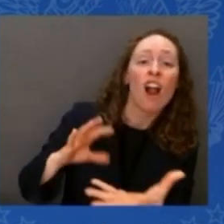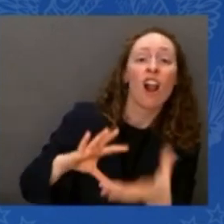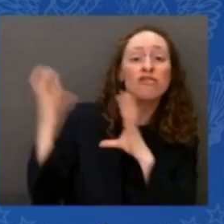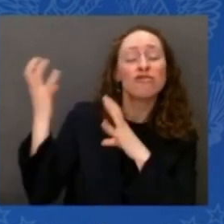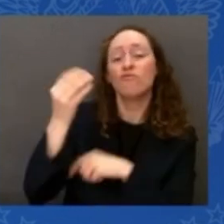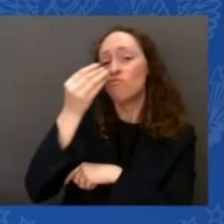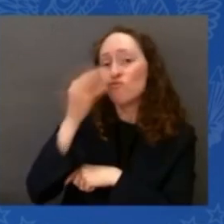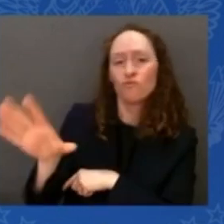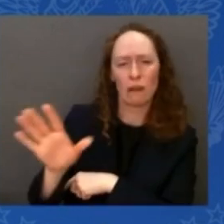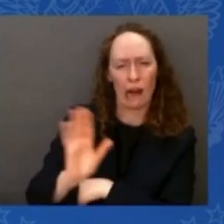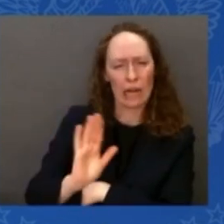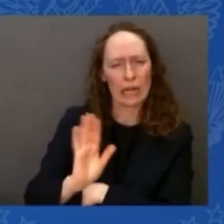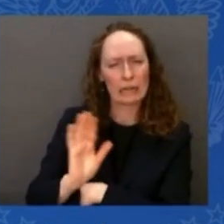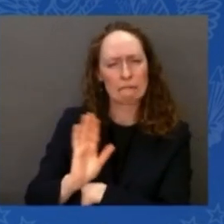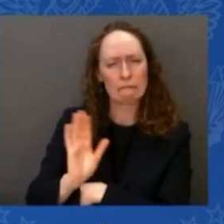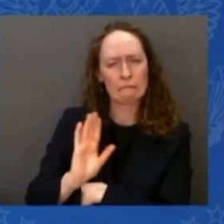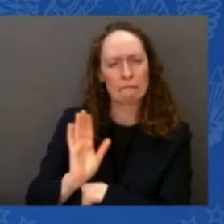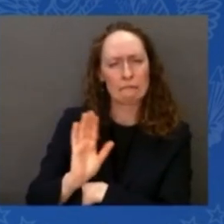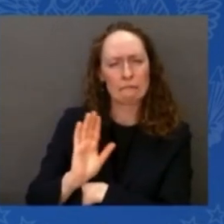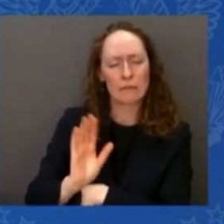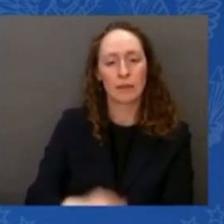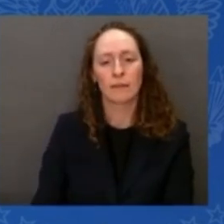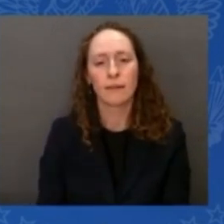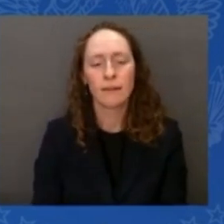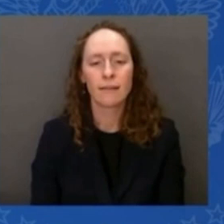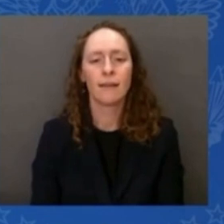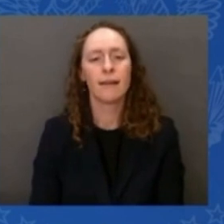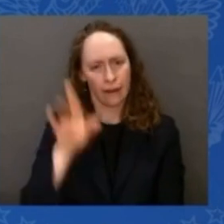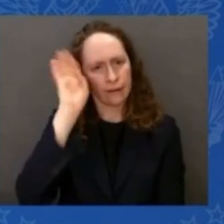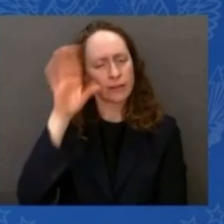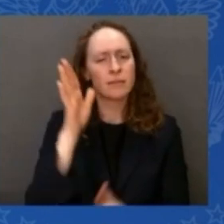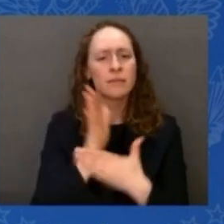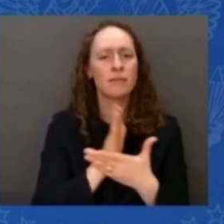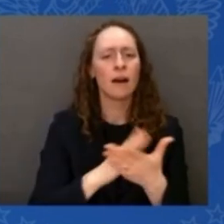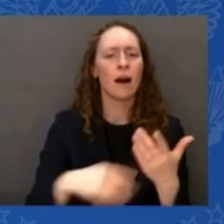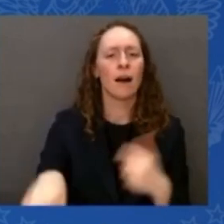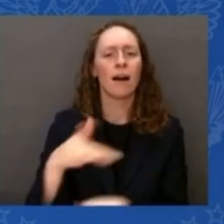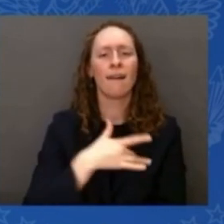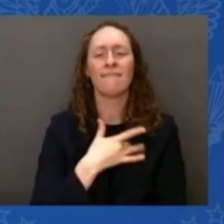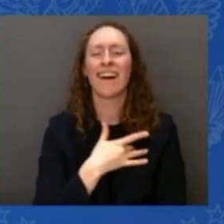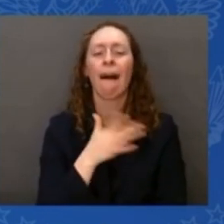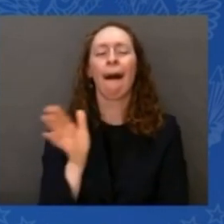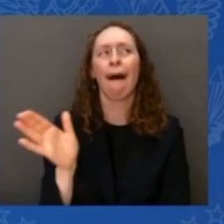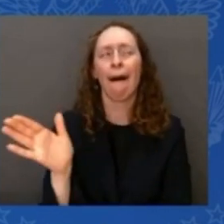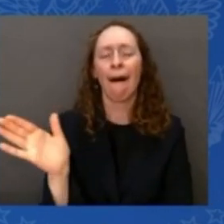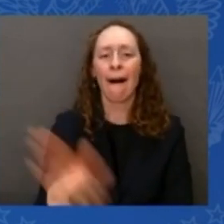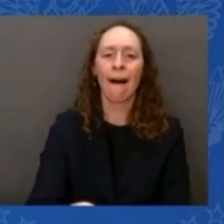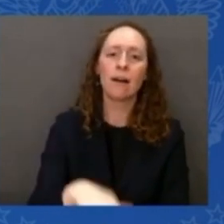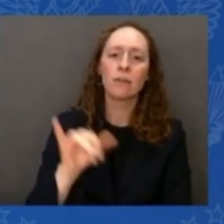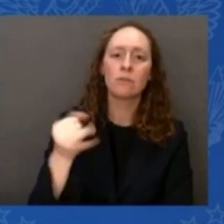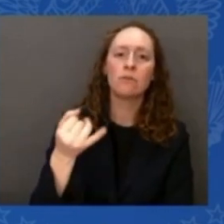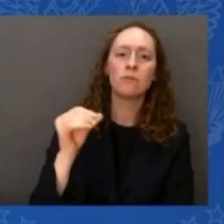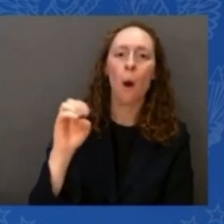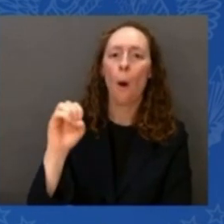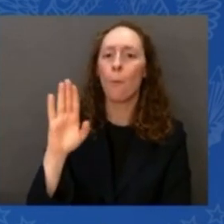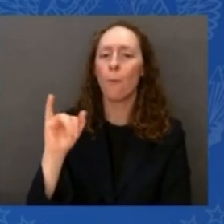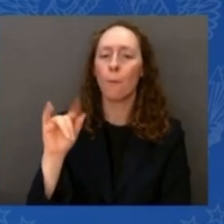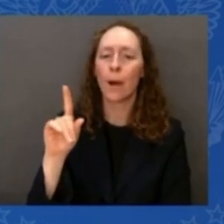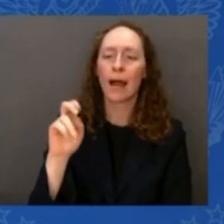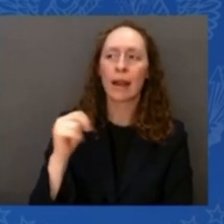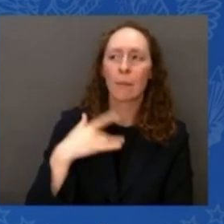Joe Biden. In 2 years, I reduced the debt